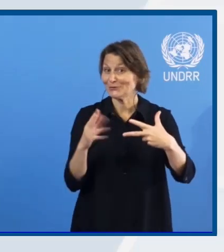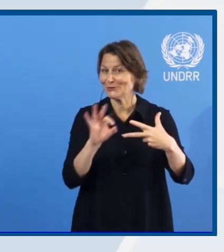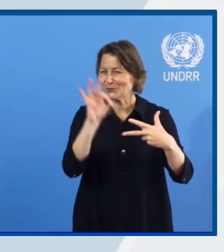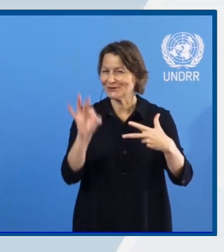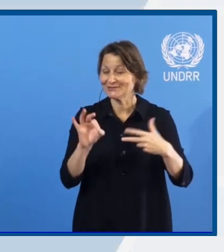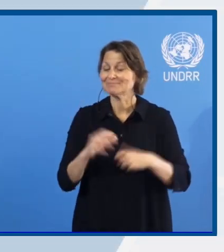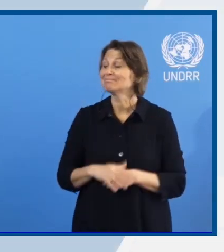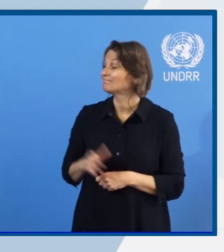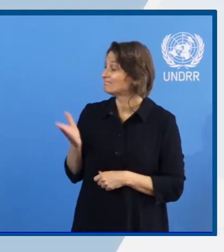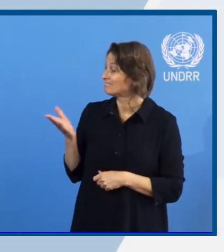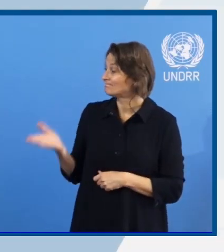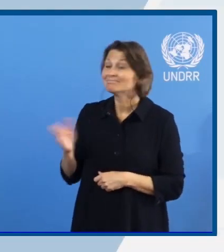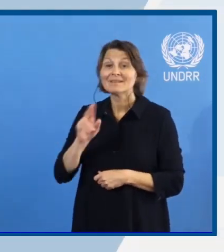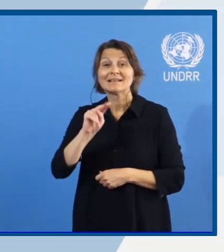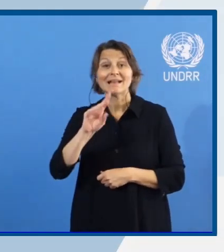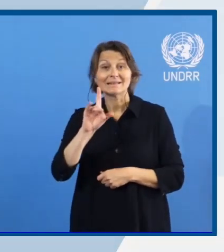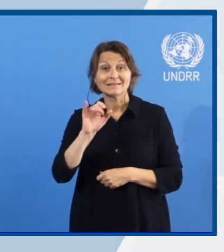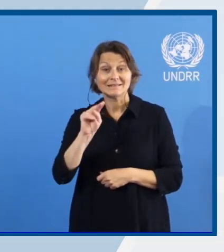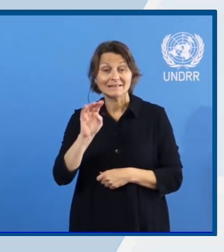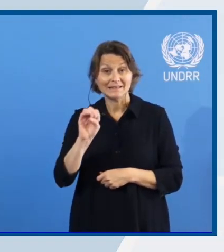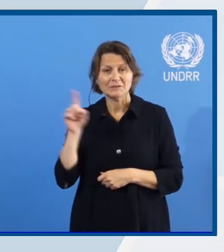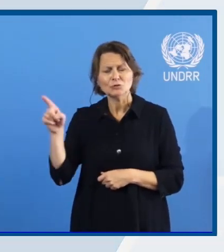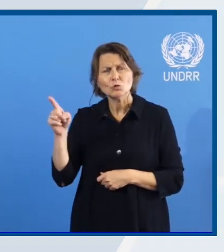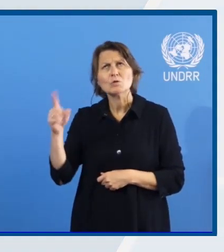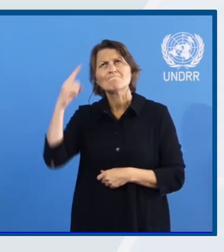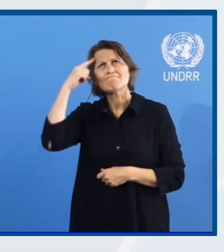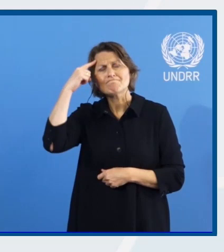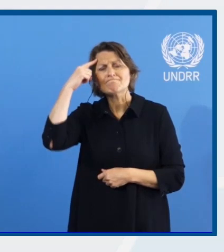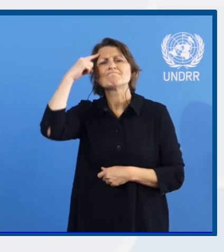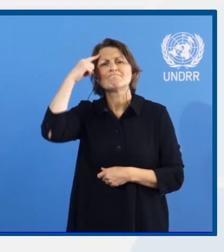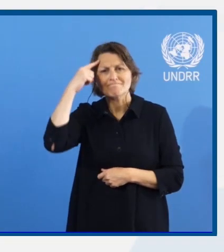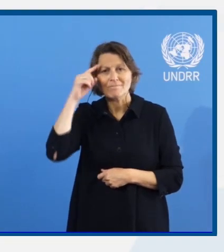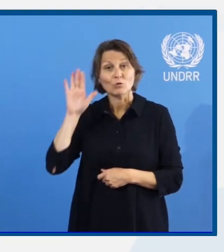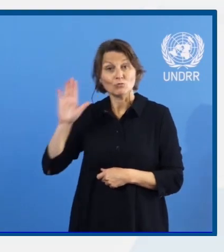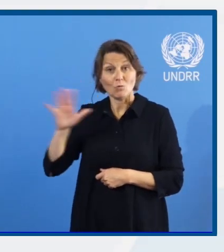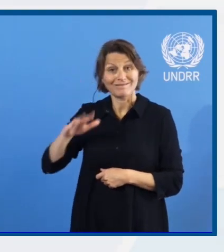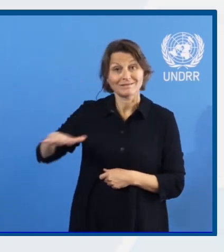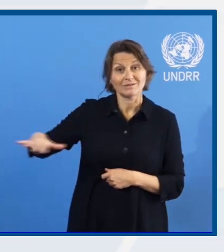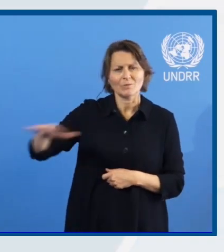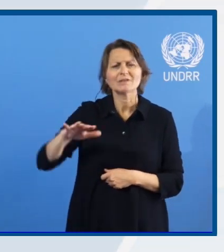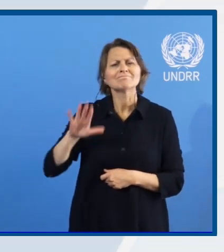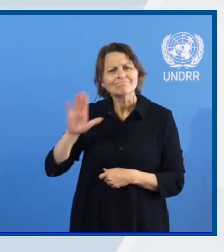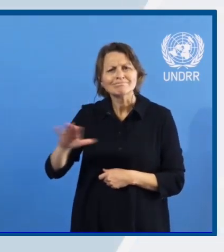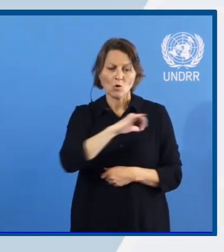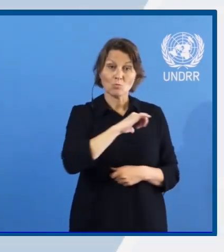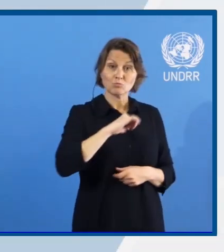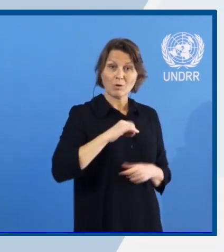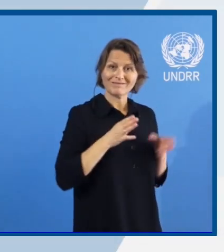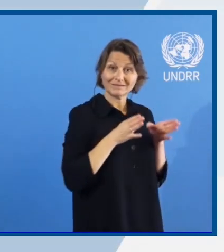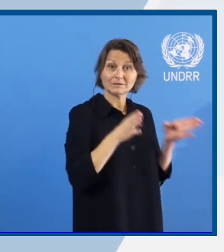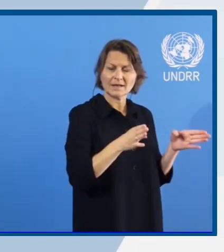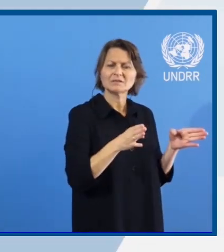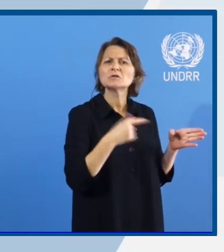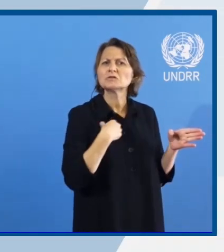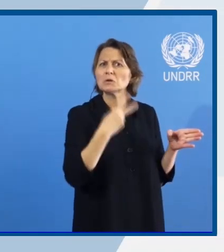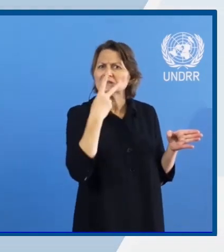Nadine. Would you have, from your practice, some successful examples on how we can bring the private sector on board to de-risk